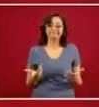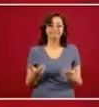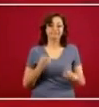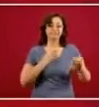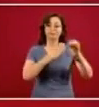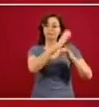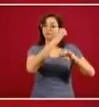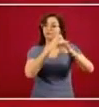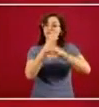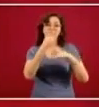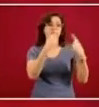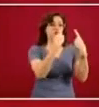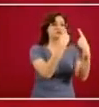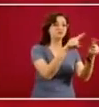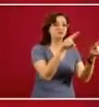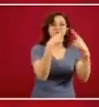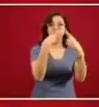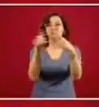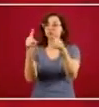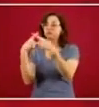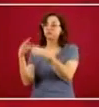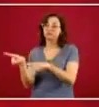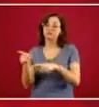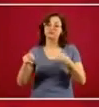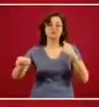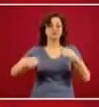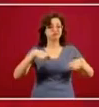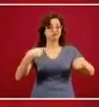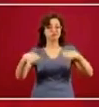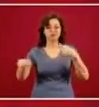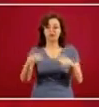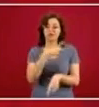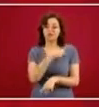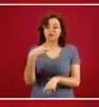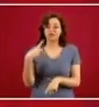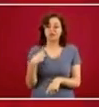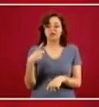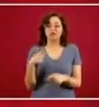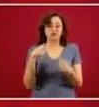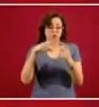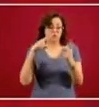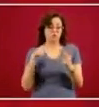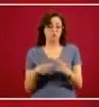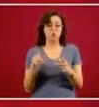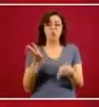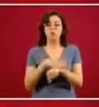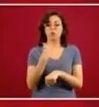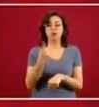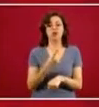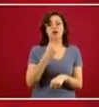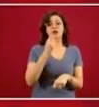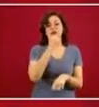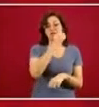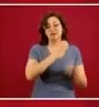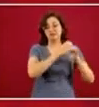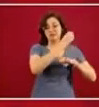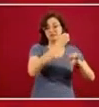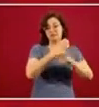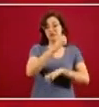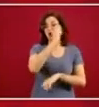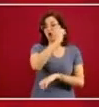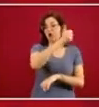their own measures? Well, each state has to have a certain degree of flexibility because first of all, they